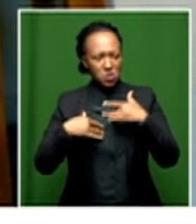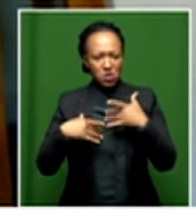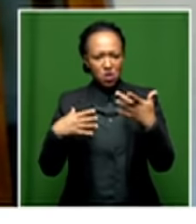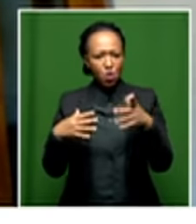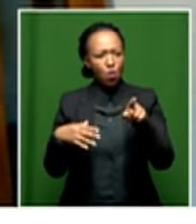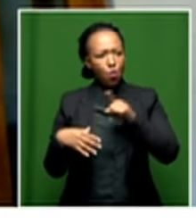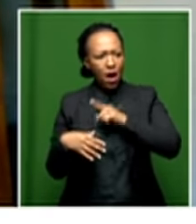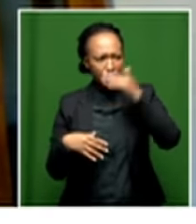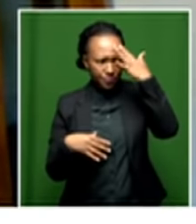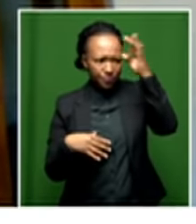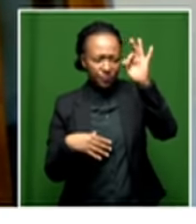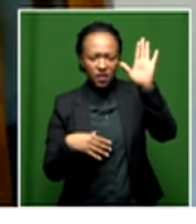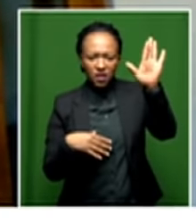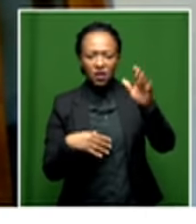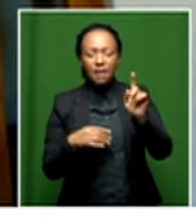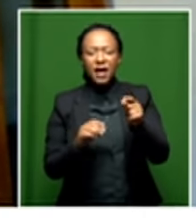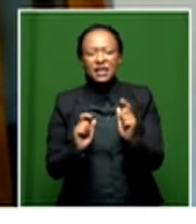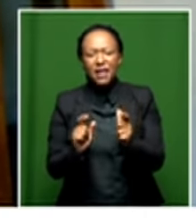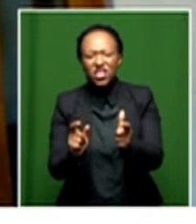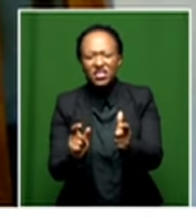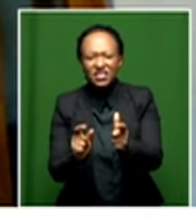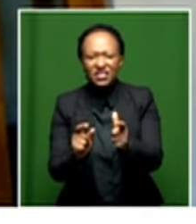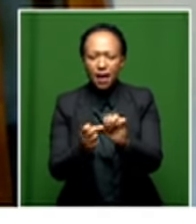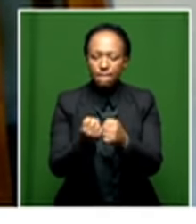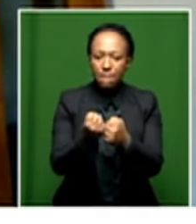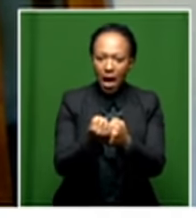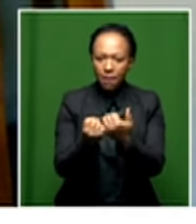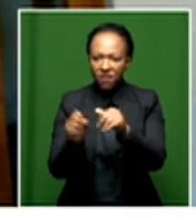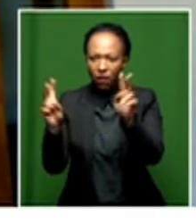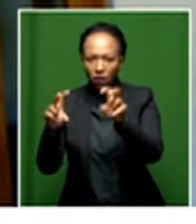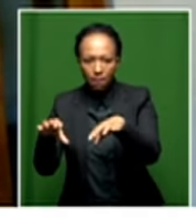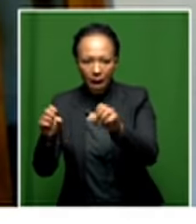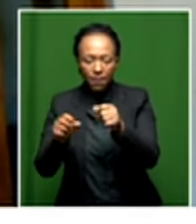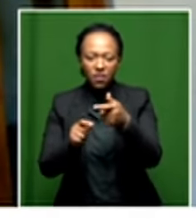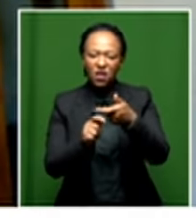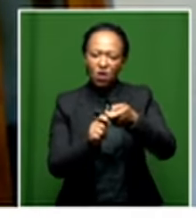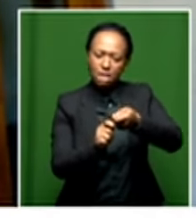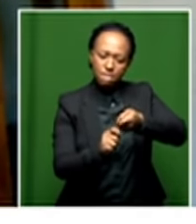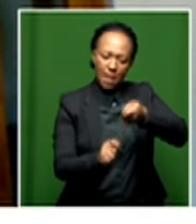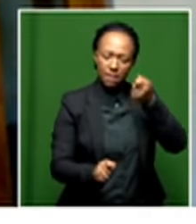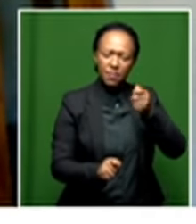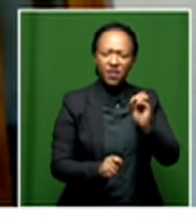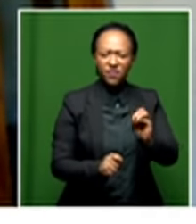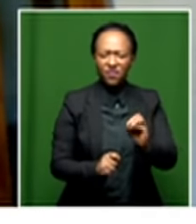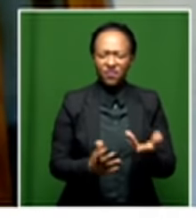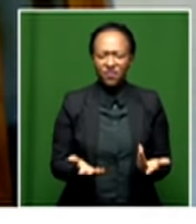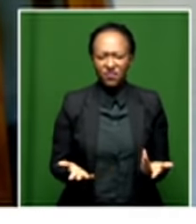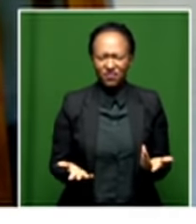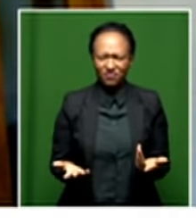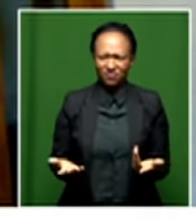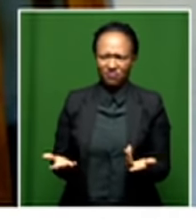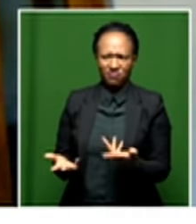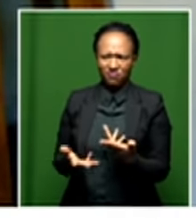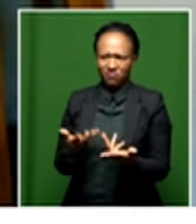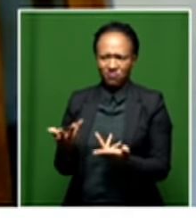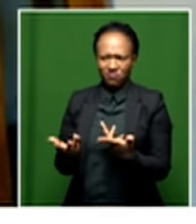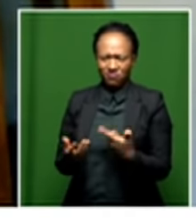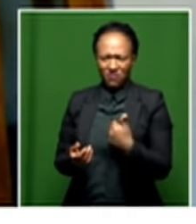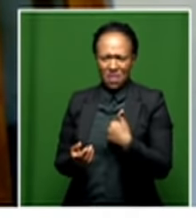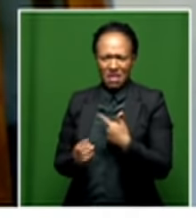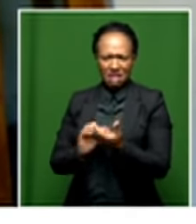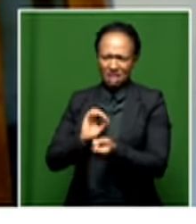They're supposed to have emergency generator backup. So this brought a question to mind: what is happening there?